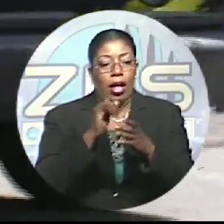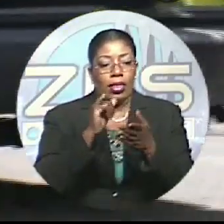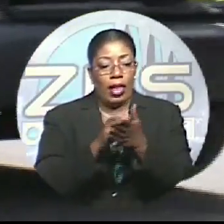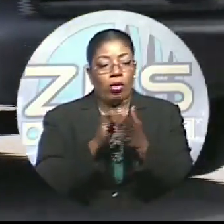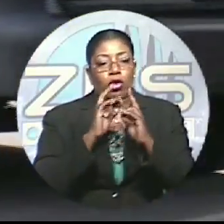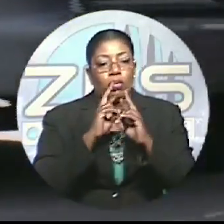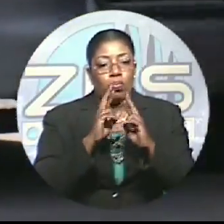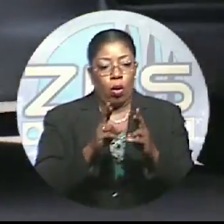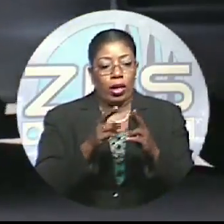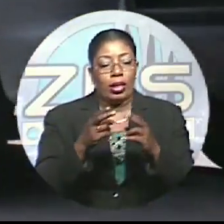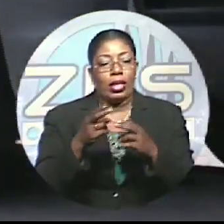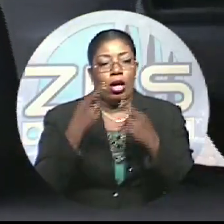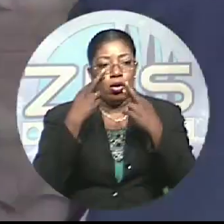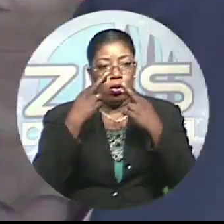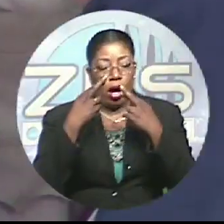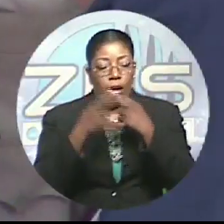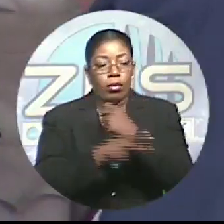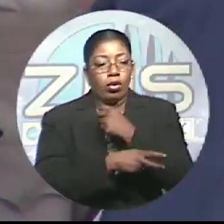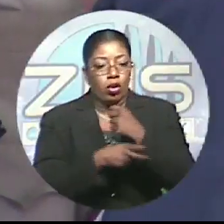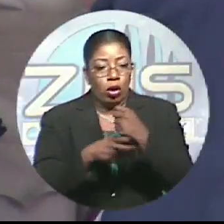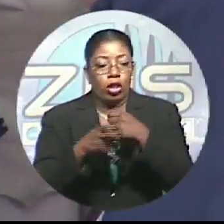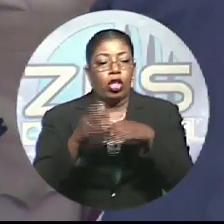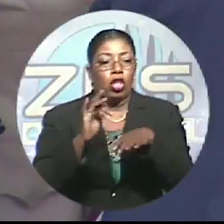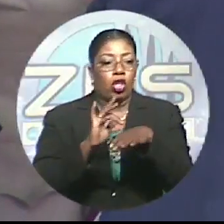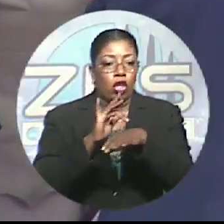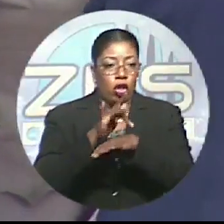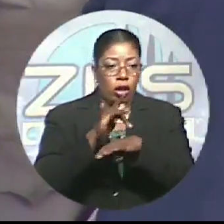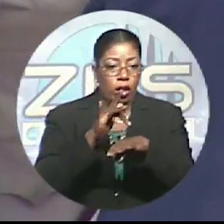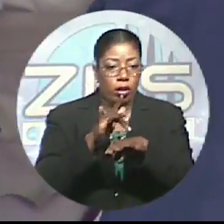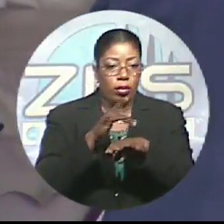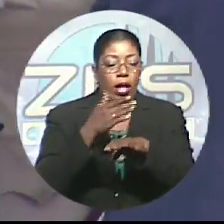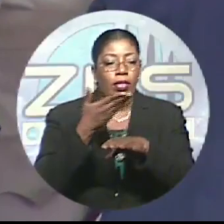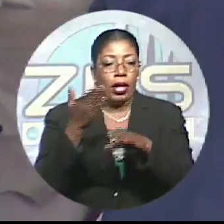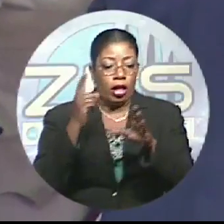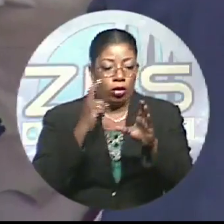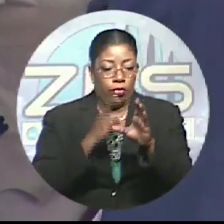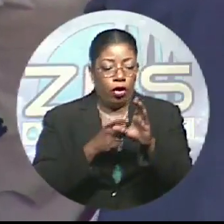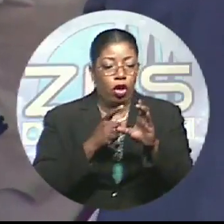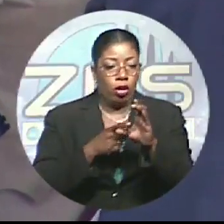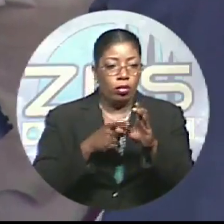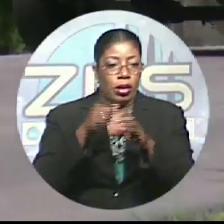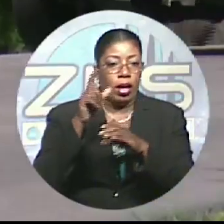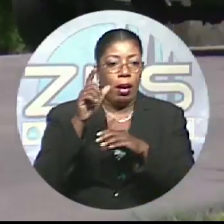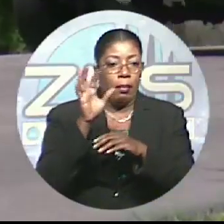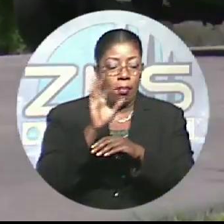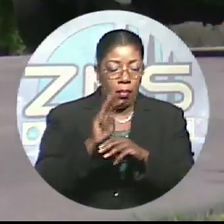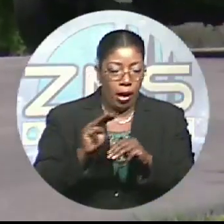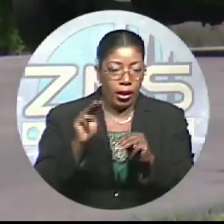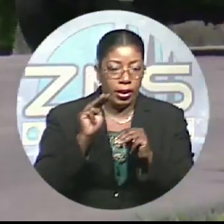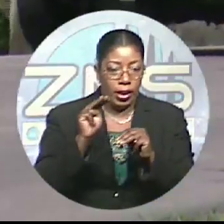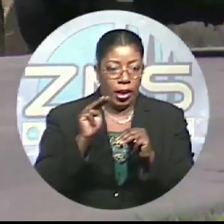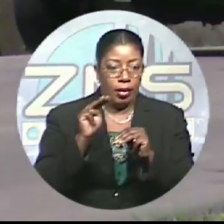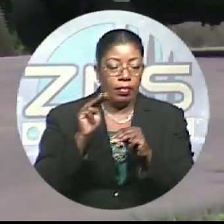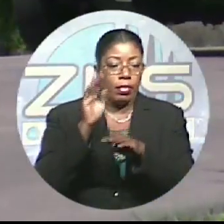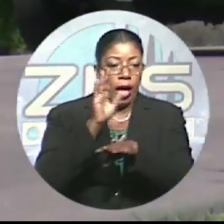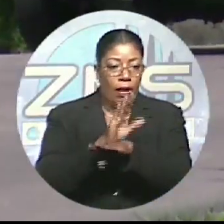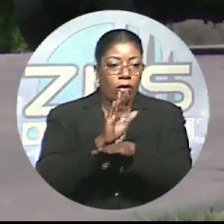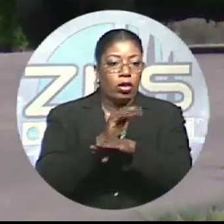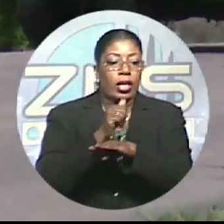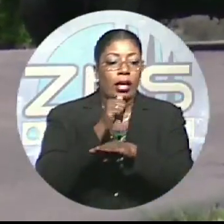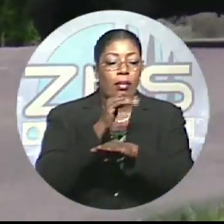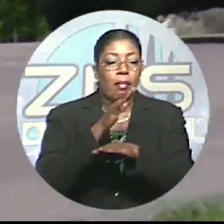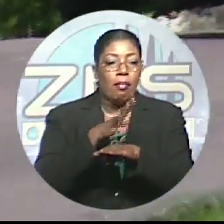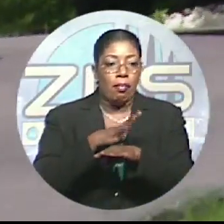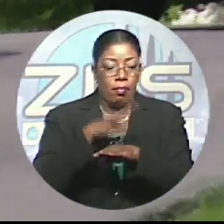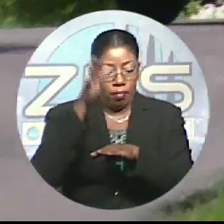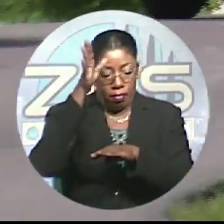stolen. They found it on Boyd Road. Police had confirmed in its crime report late Monday afternoon that an adult male and an adult